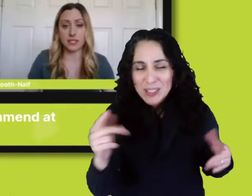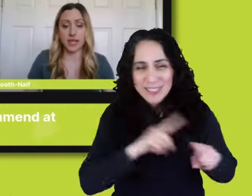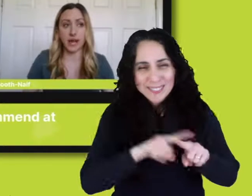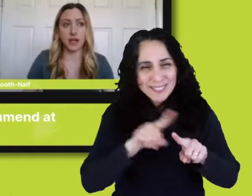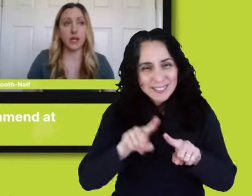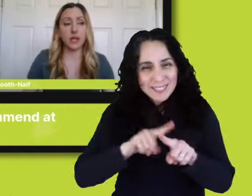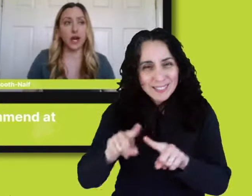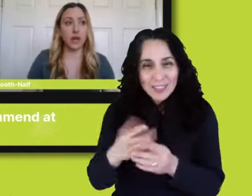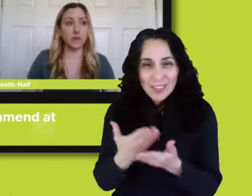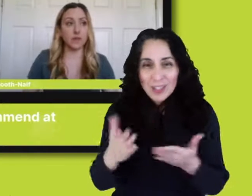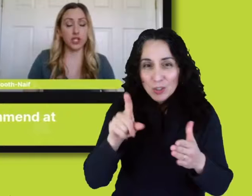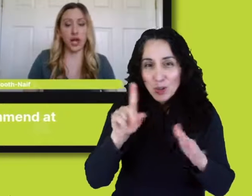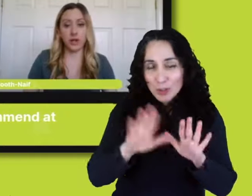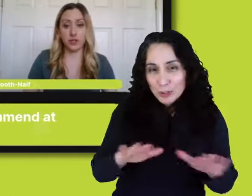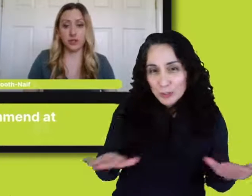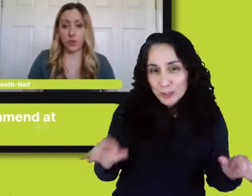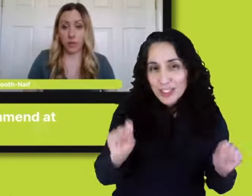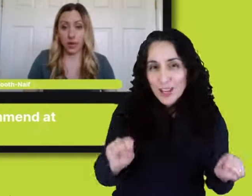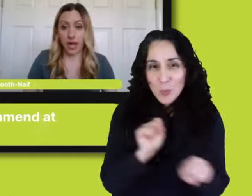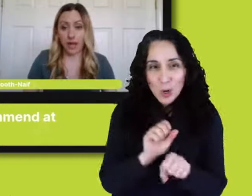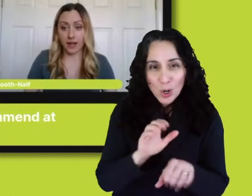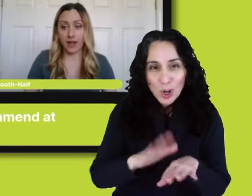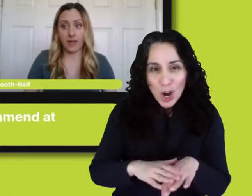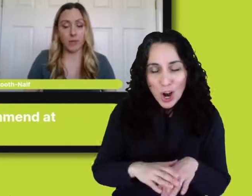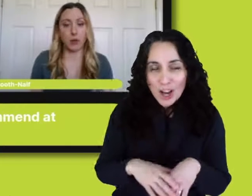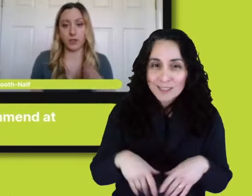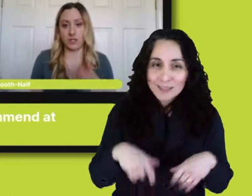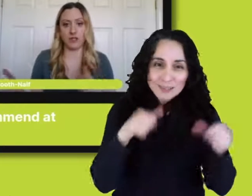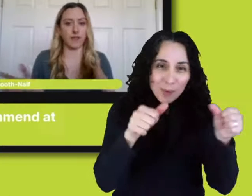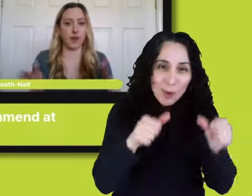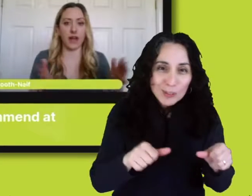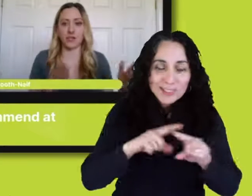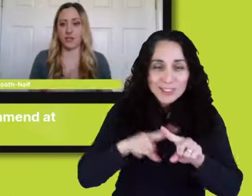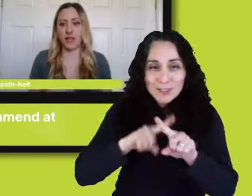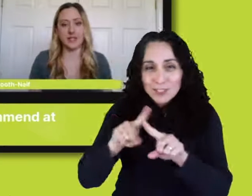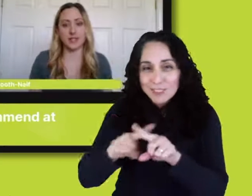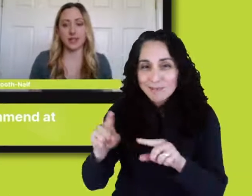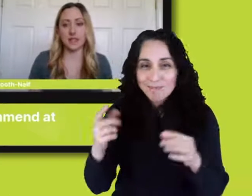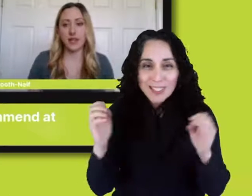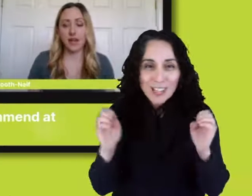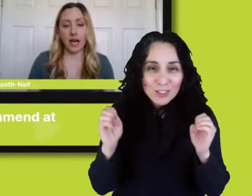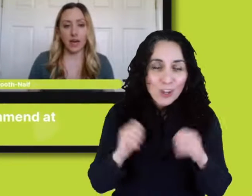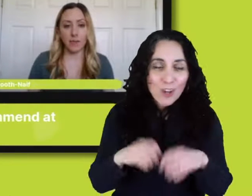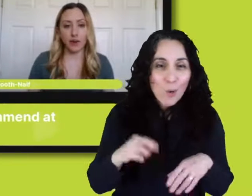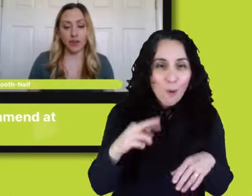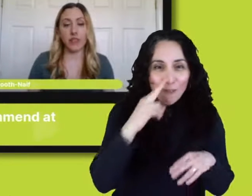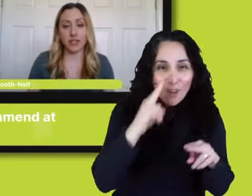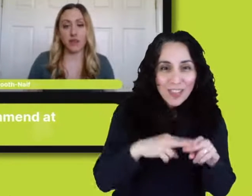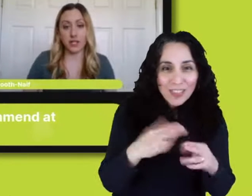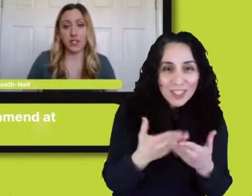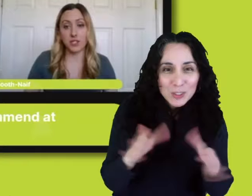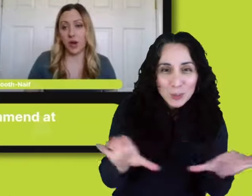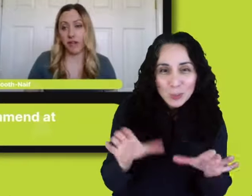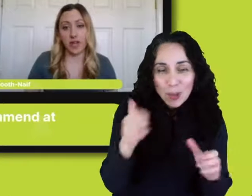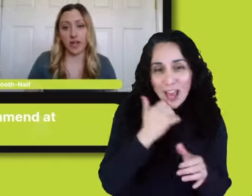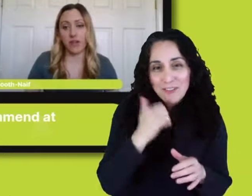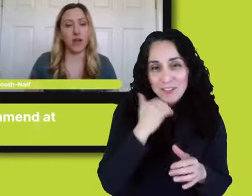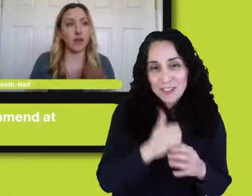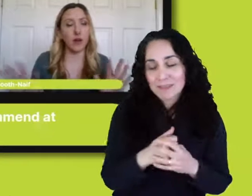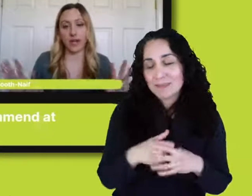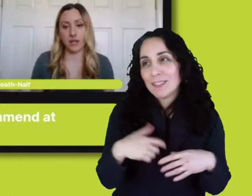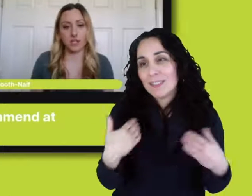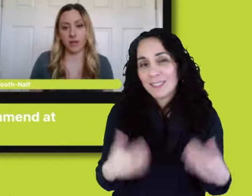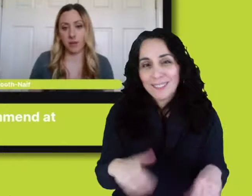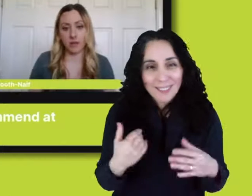different things that your child can work on. And they've been posting different exercises or fun things for kids to do every day.